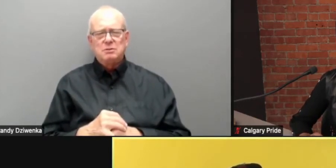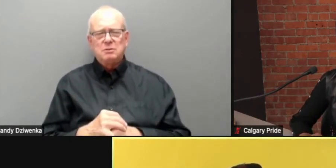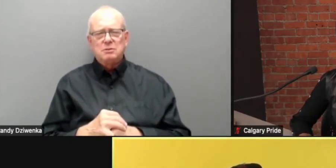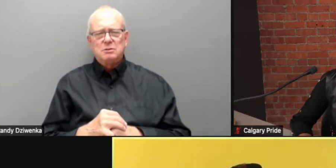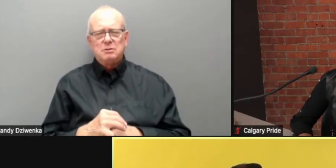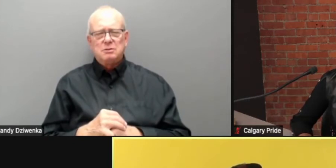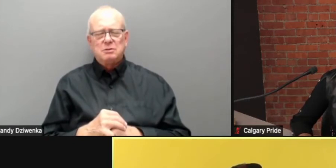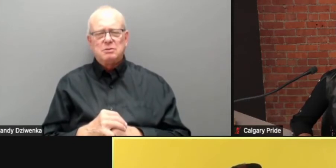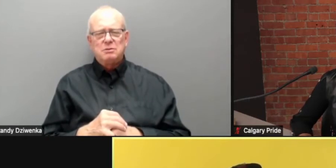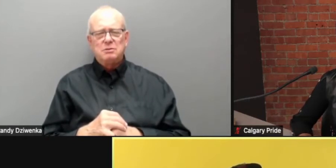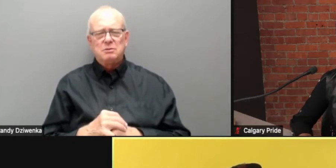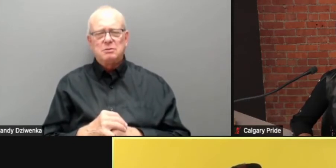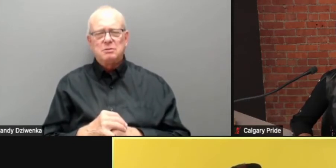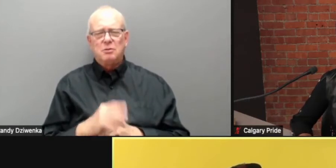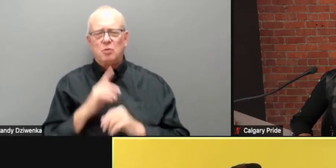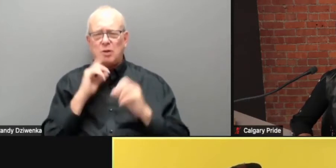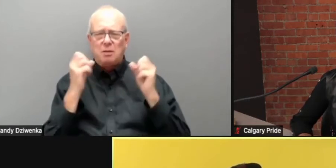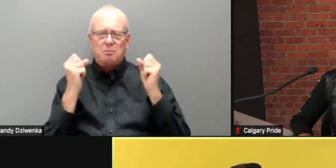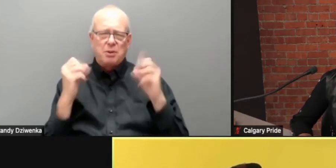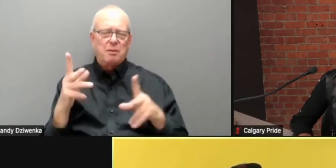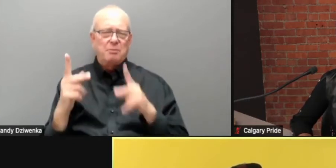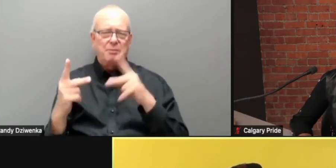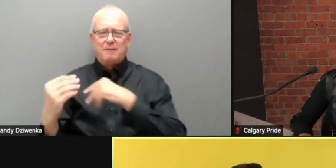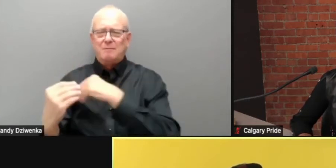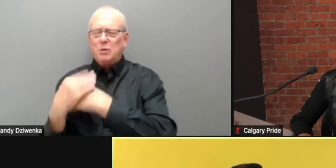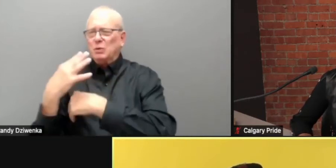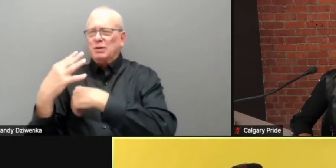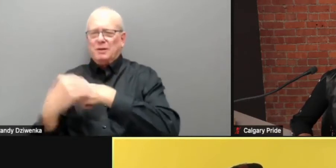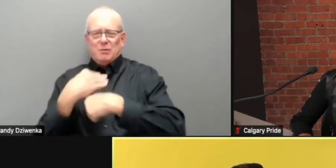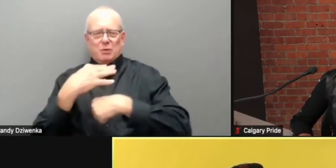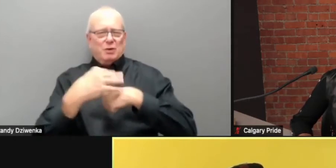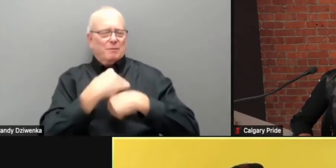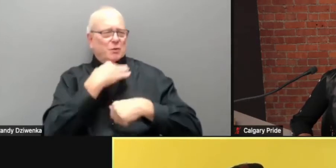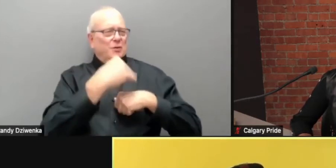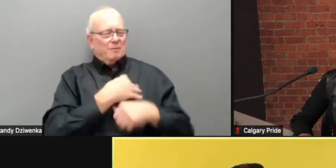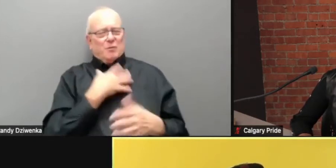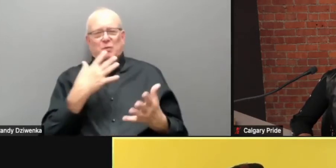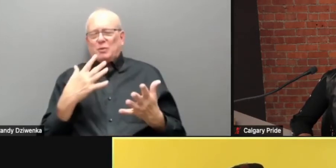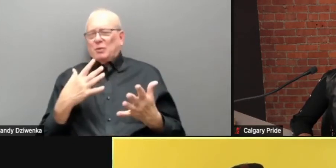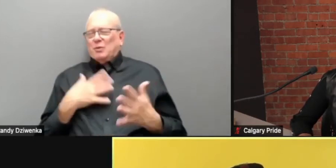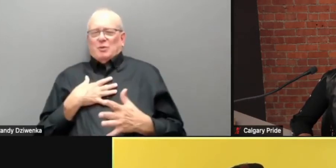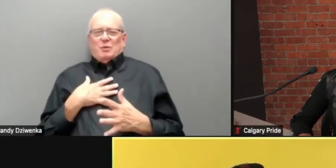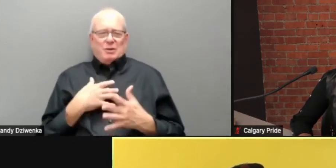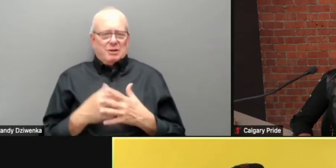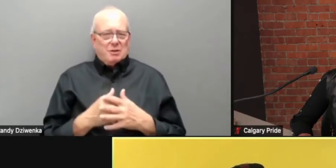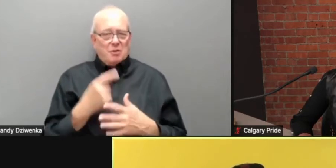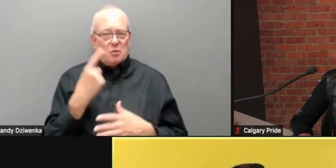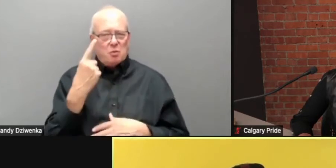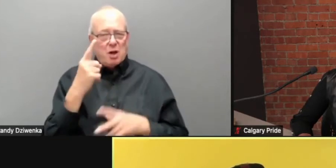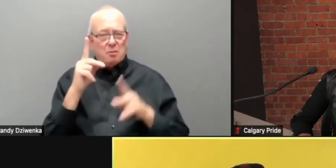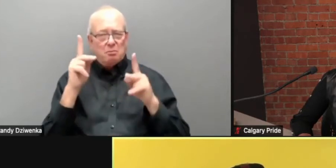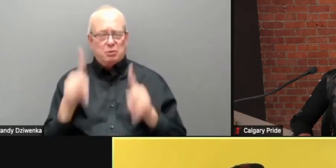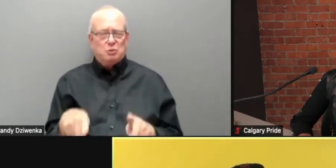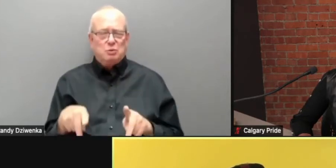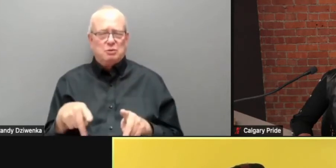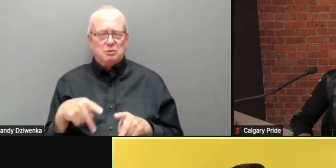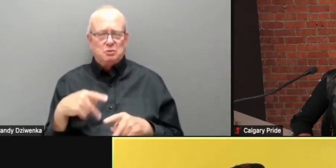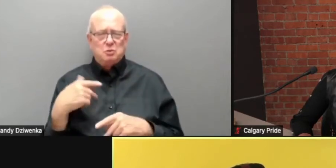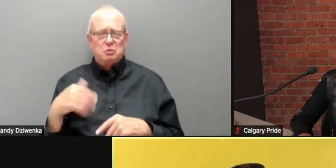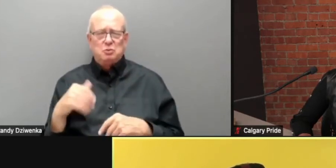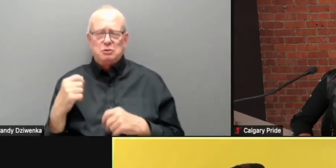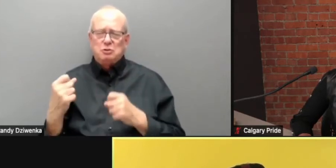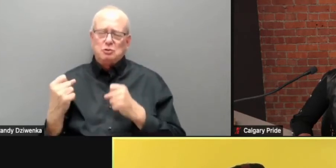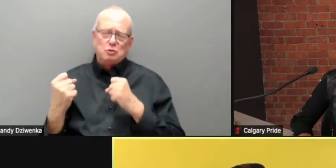people, and one of the key persons I would say who has inspired me when my journey